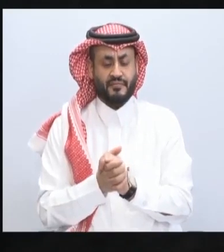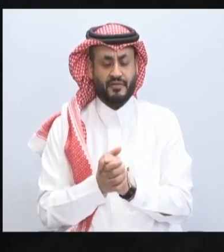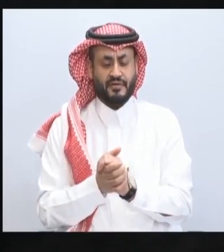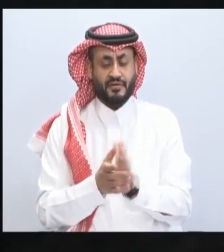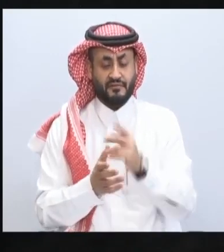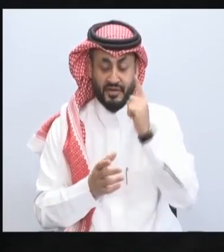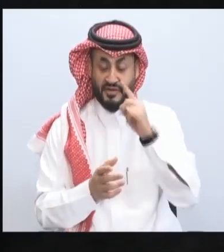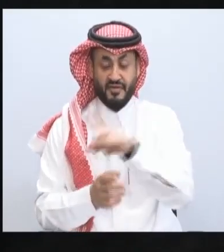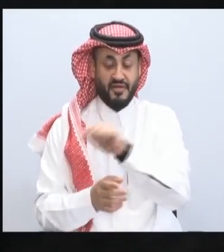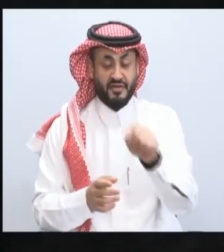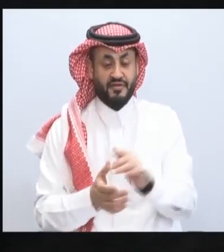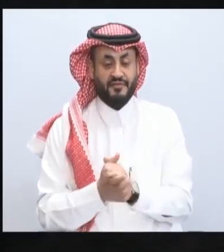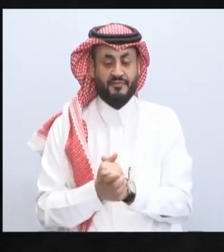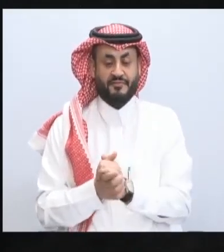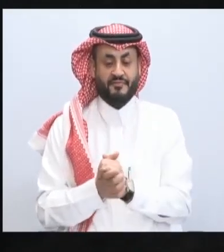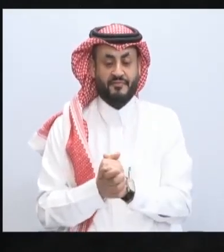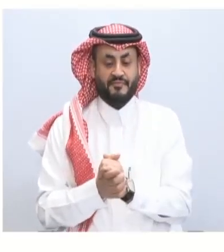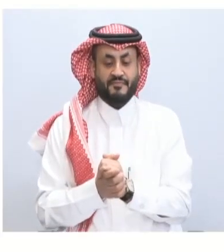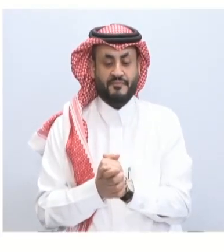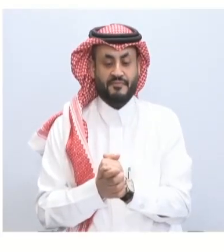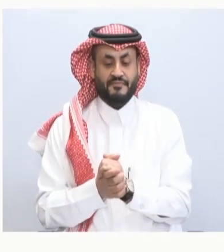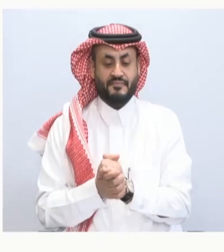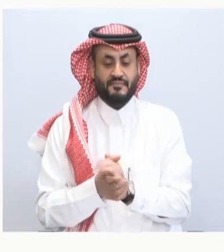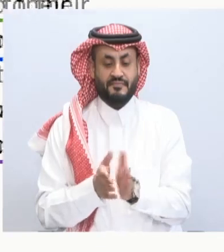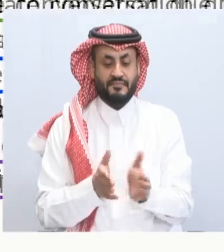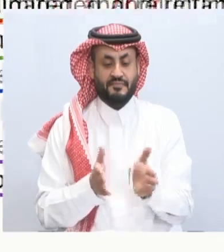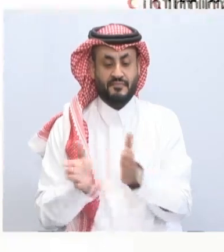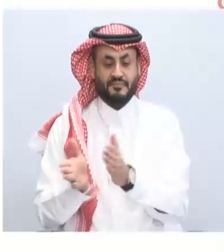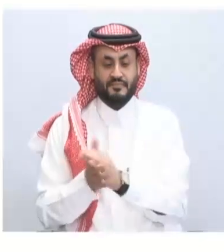side share the same thing. Moving on.